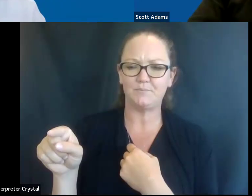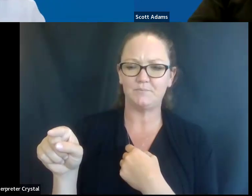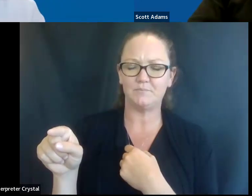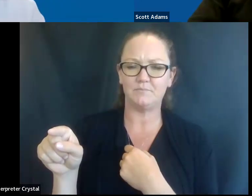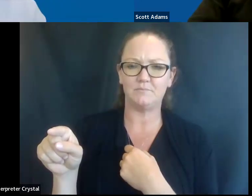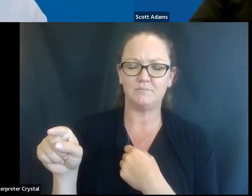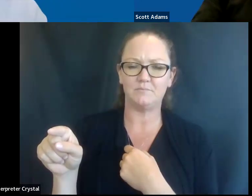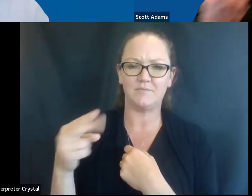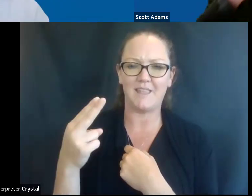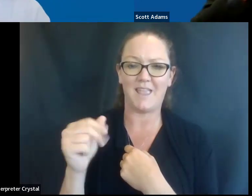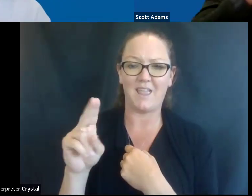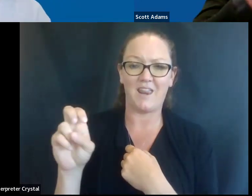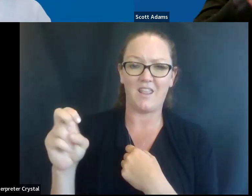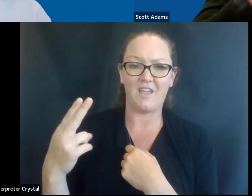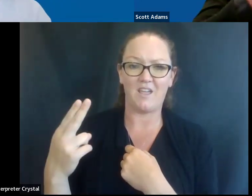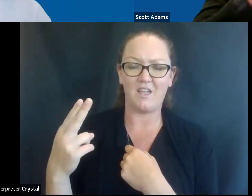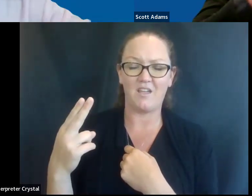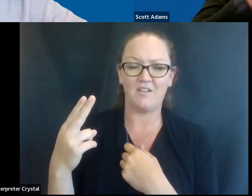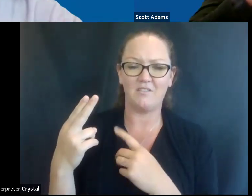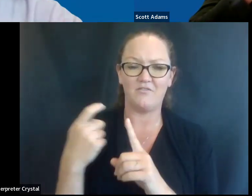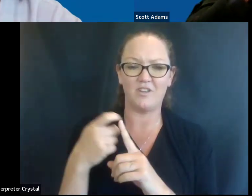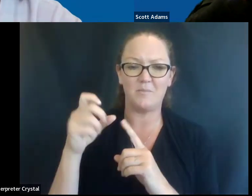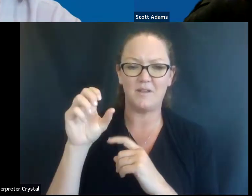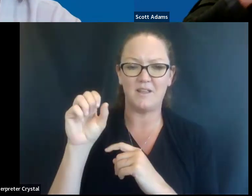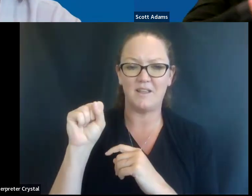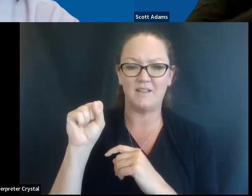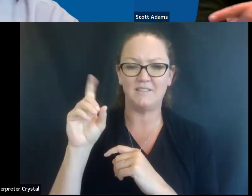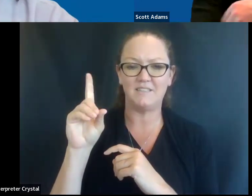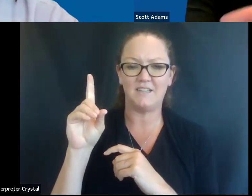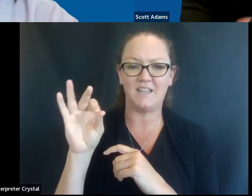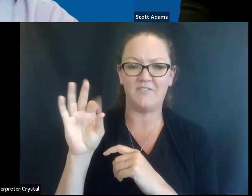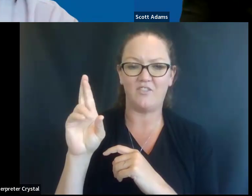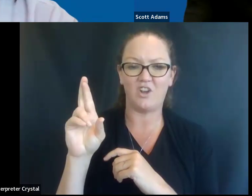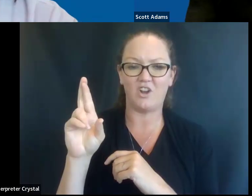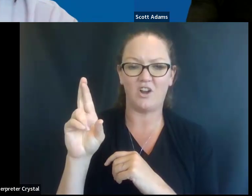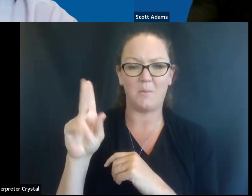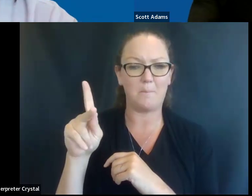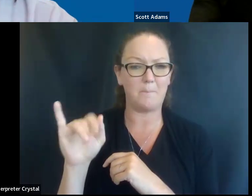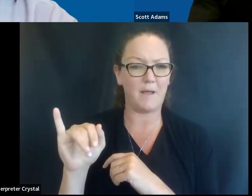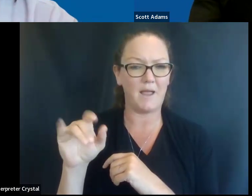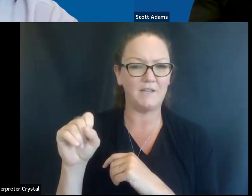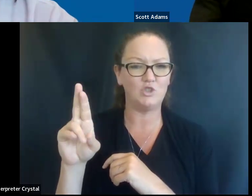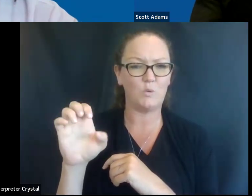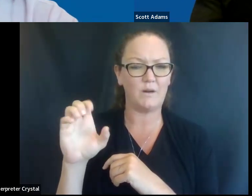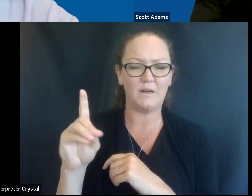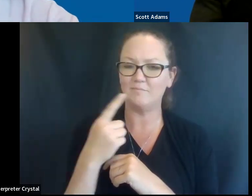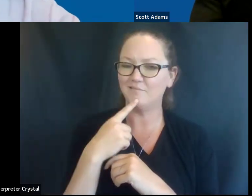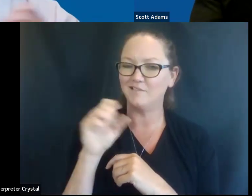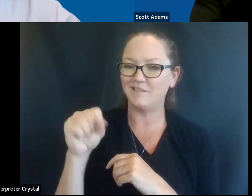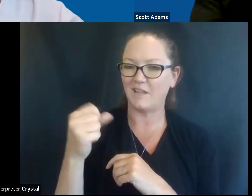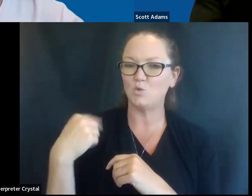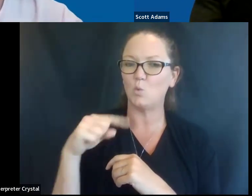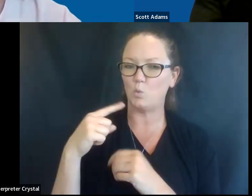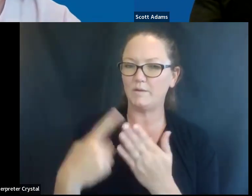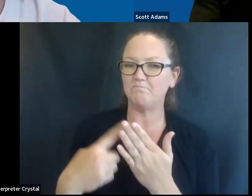Hannah Sternberg about the SDEP R5 squared. I am going to just summarize. Yes, we did talk about that.